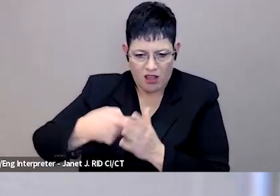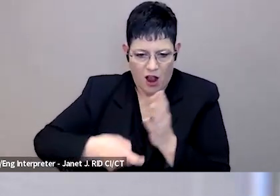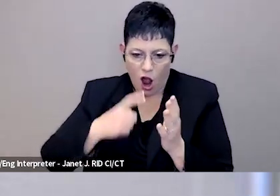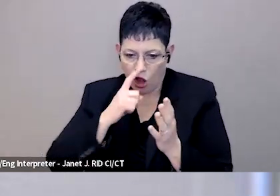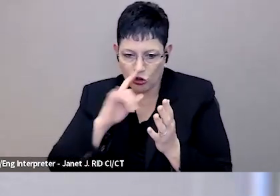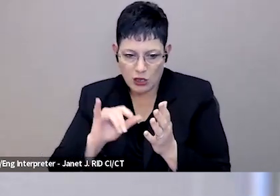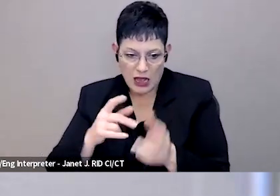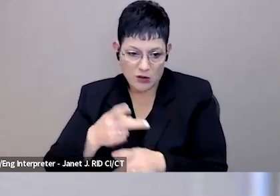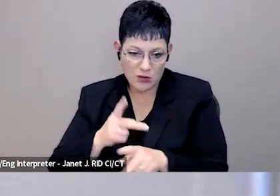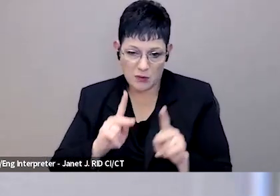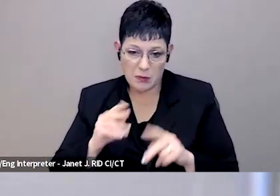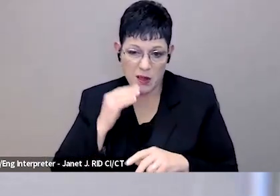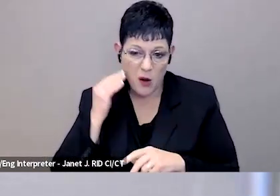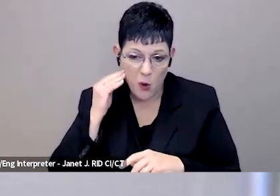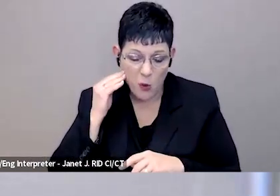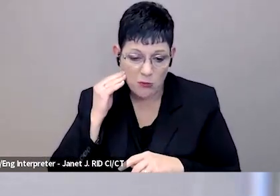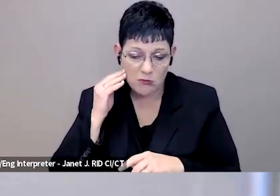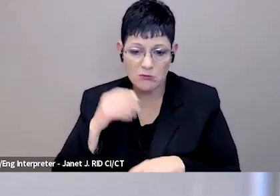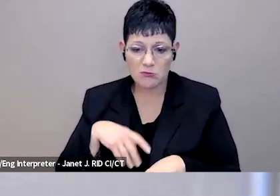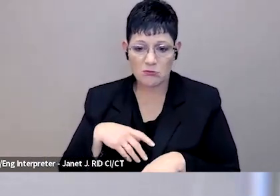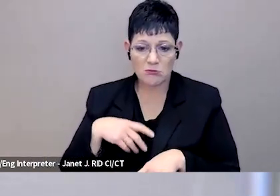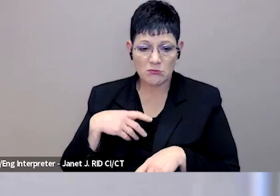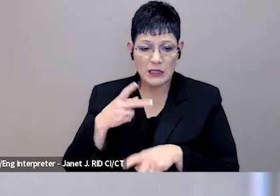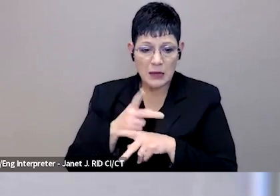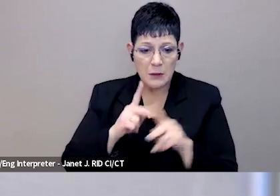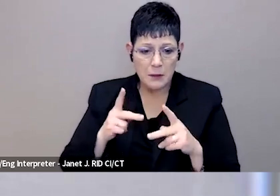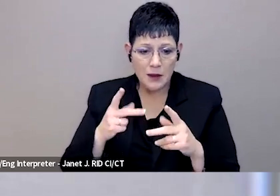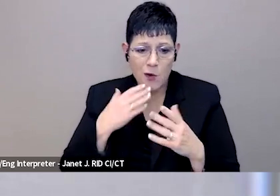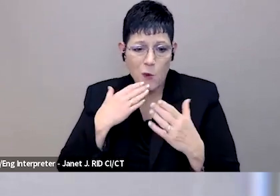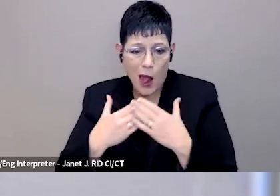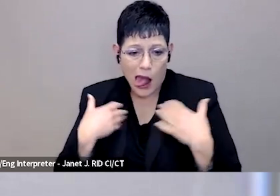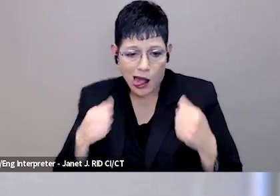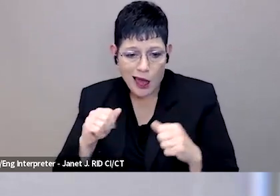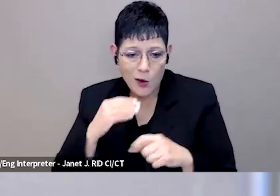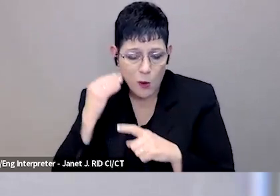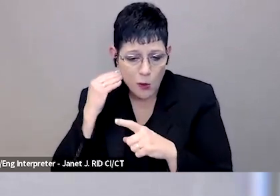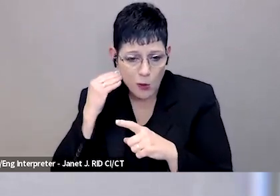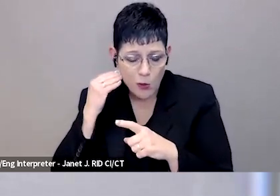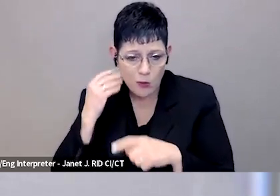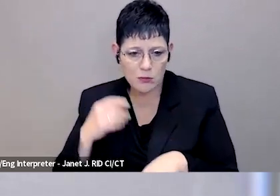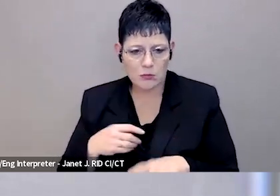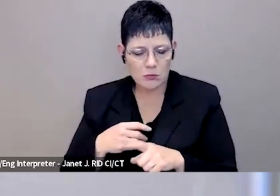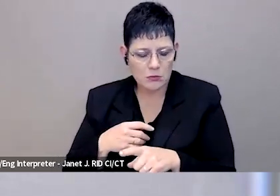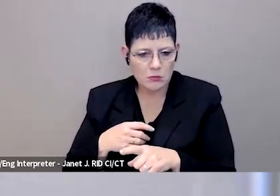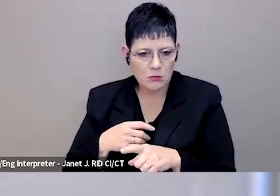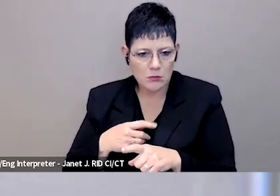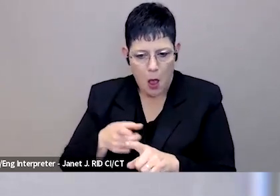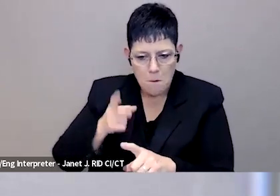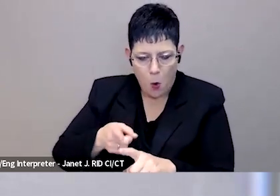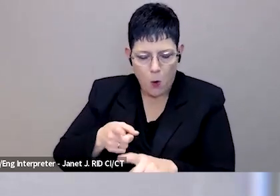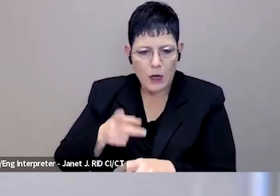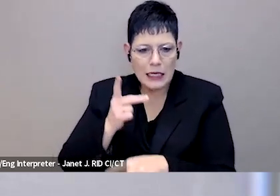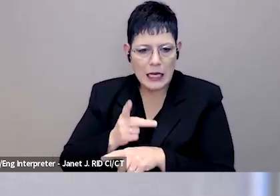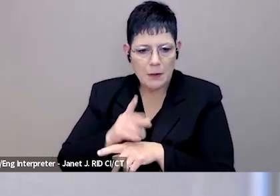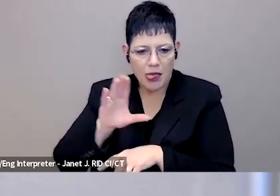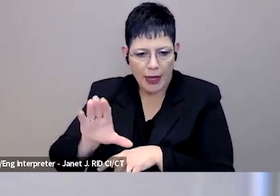at home and keeping them well at home. It's around the economic argument about keeping their caregivers in the